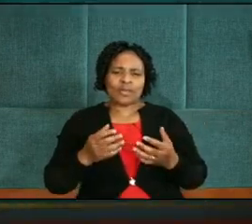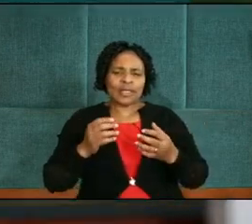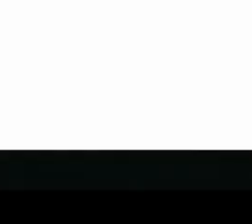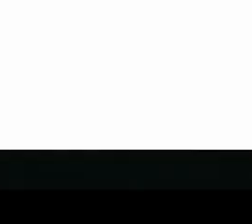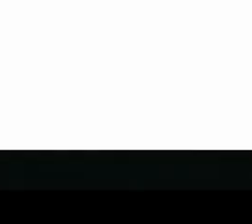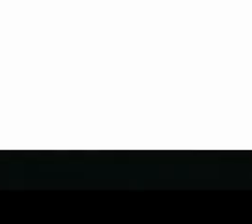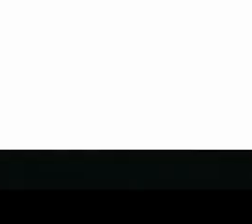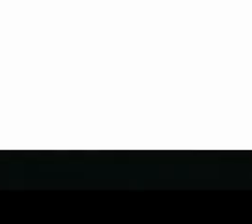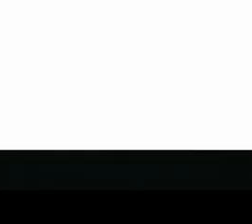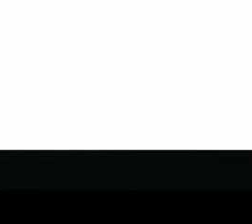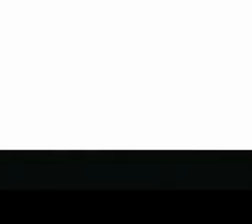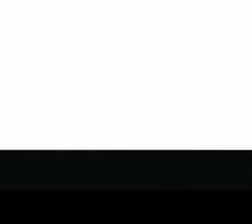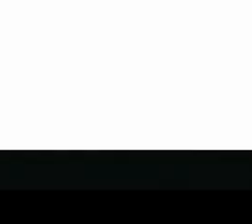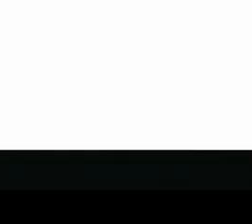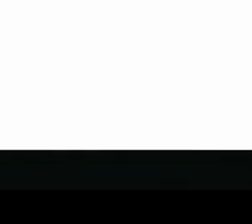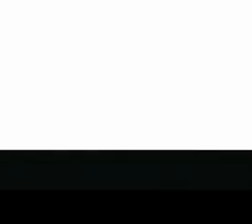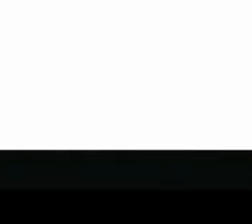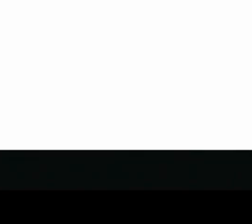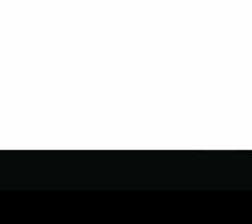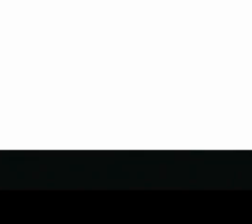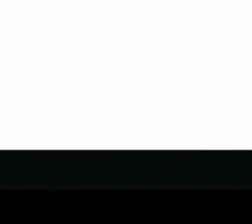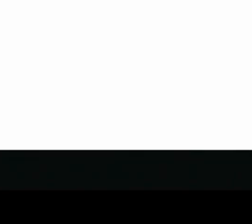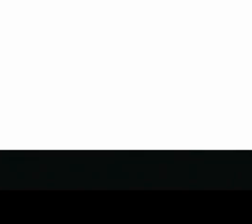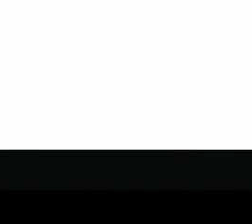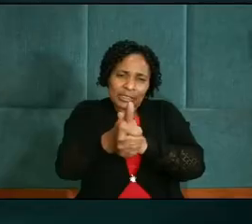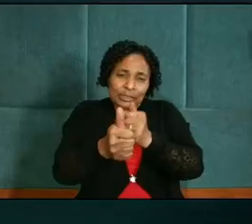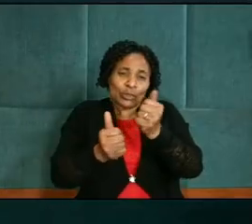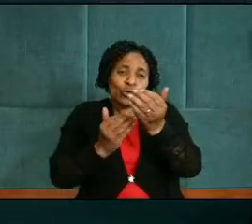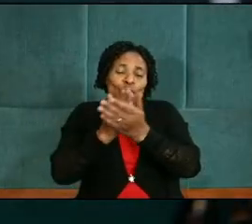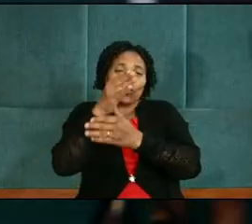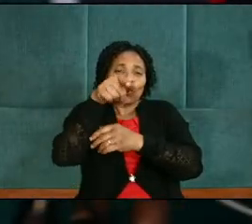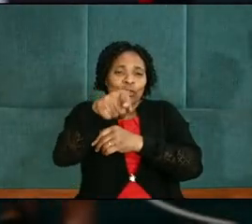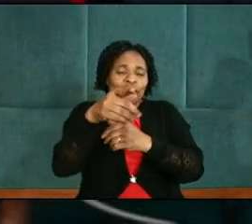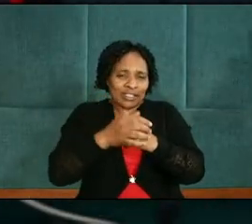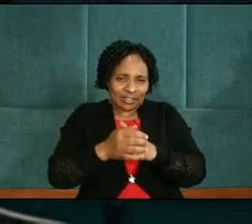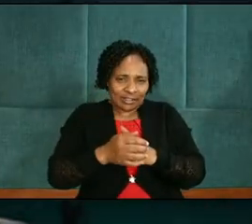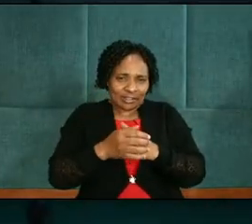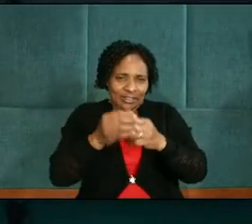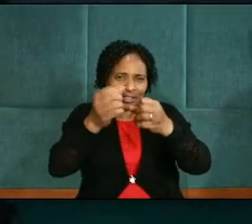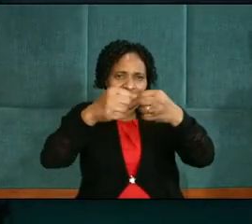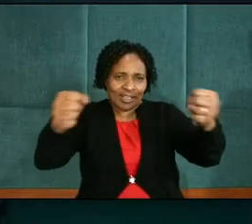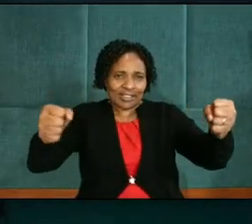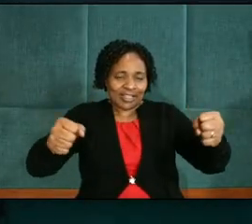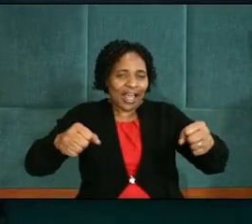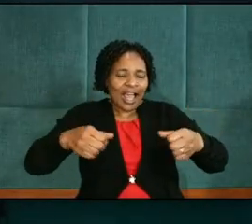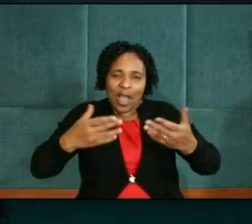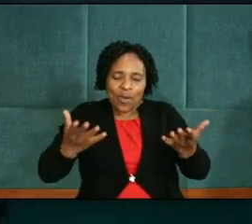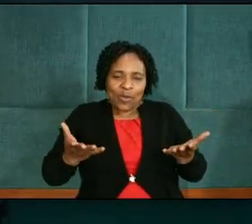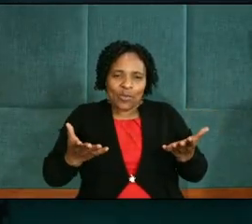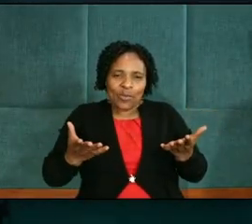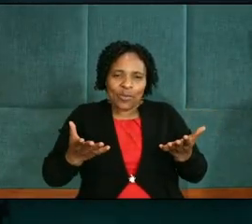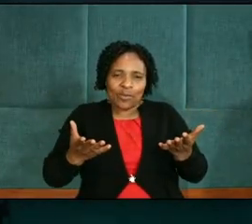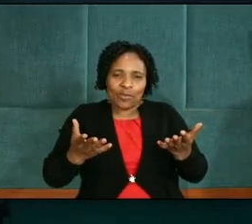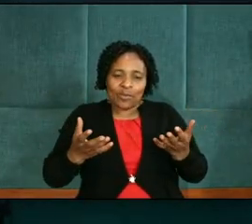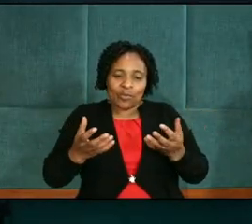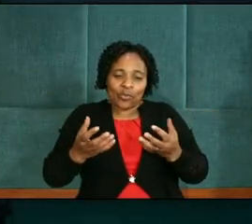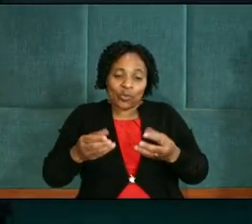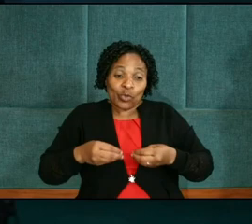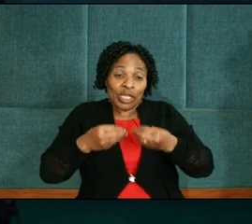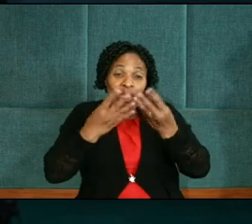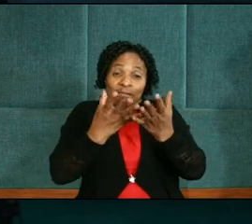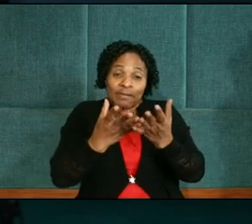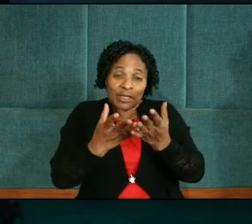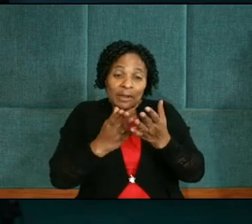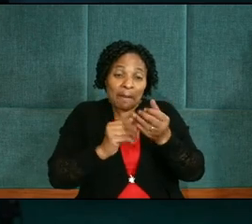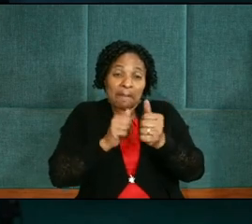a passage through this body scanner? How do I guarantee entrance in the... How